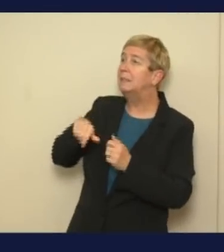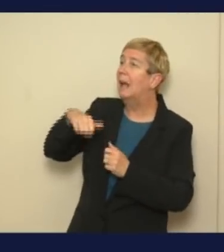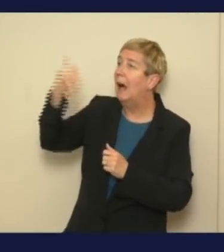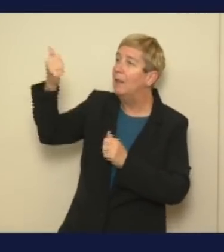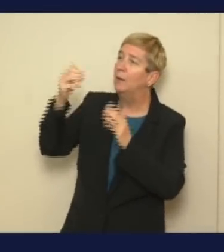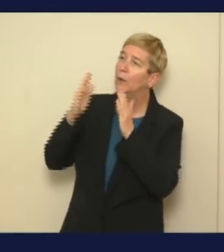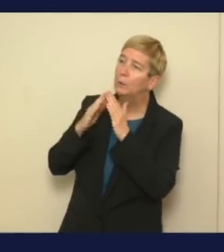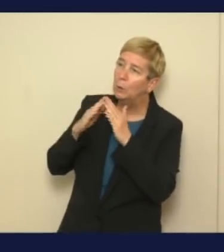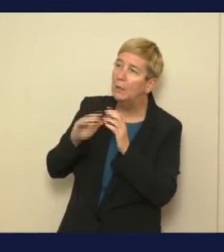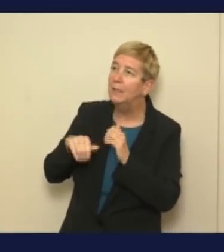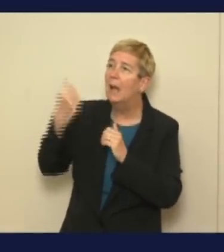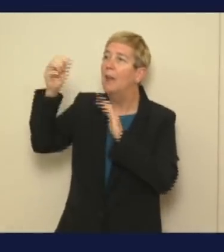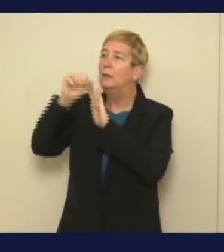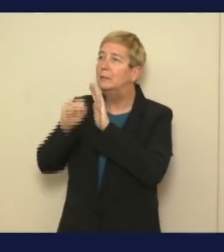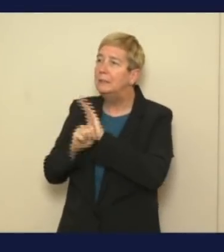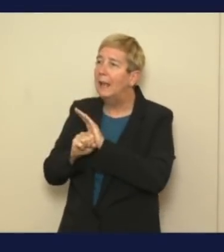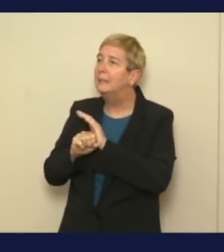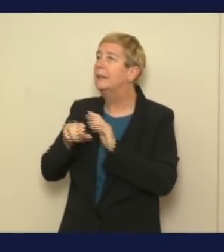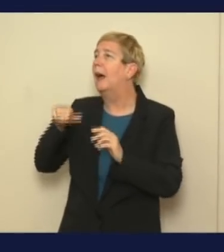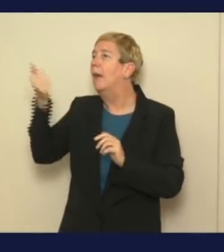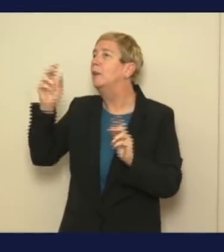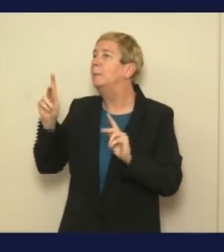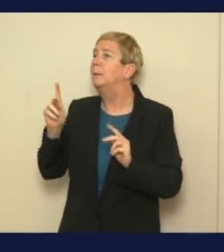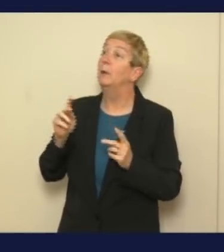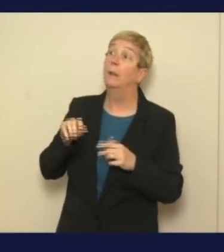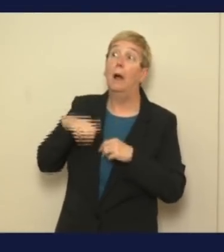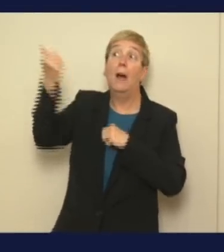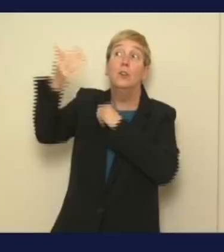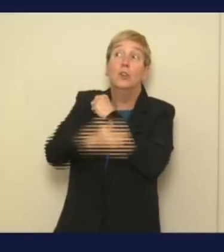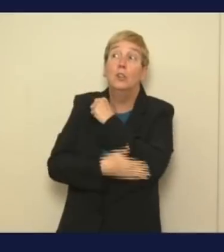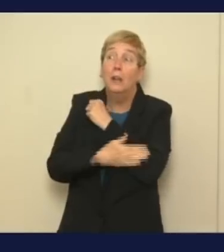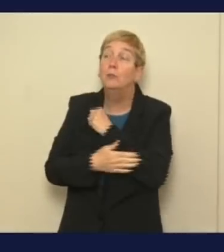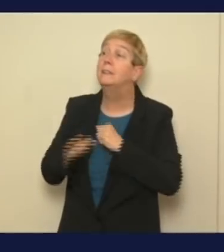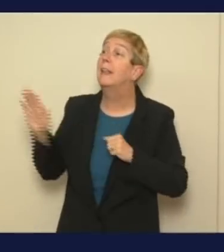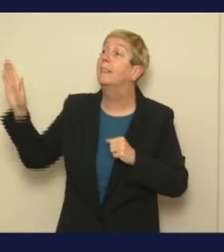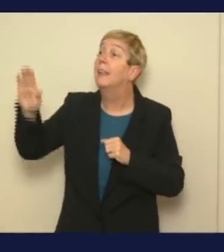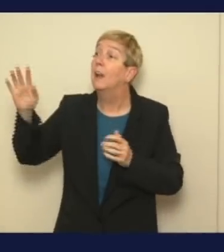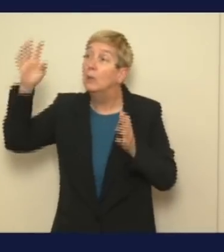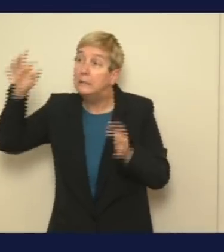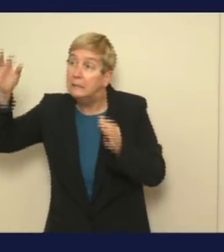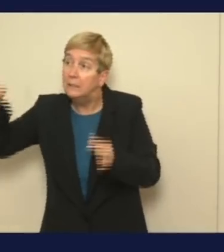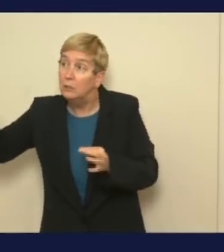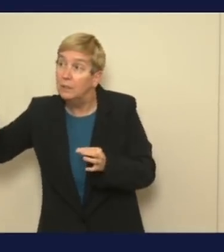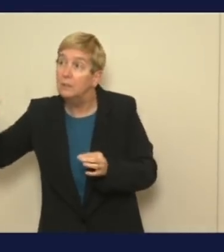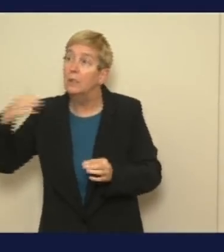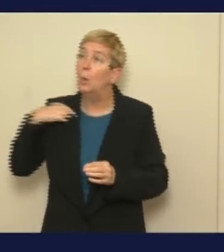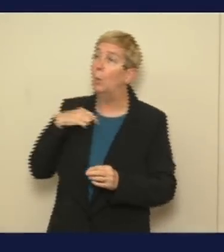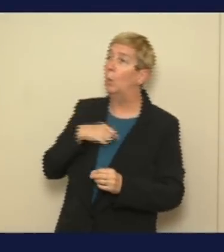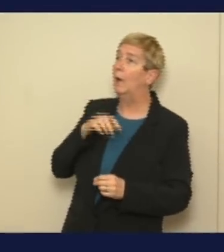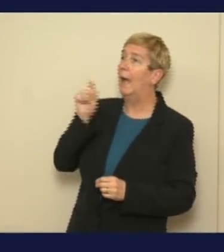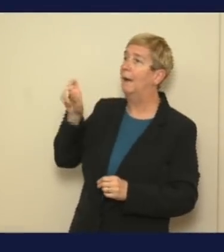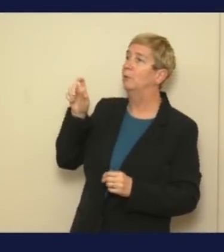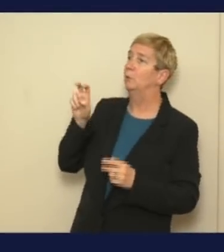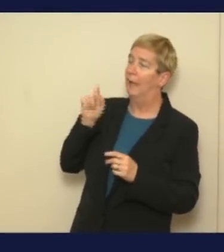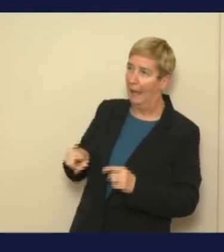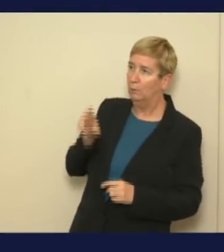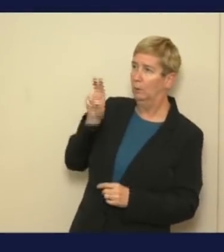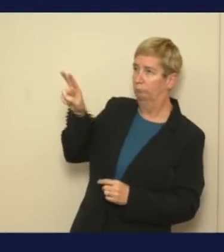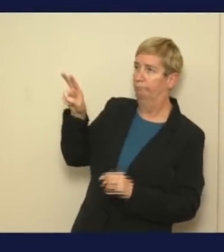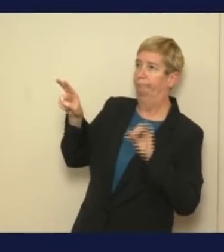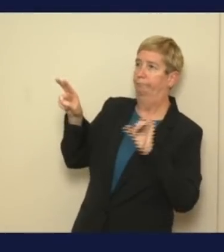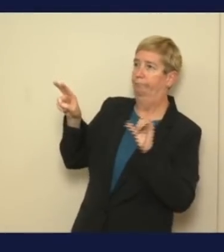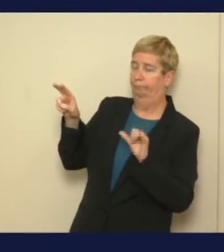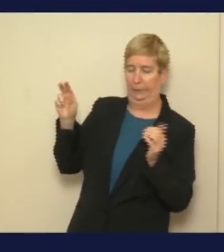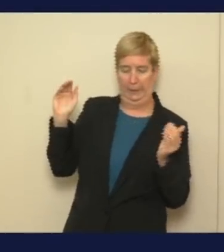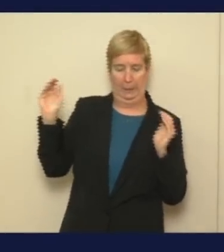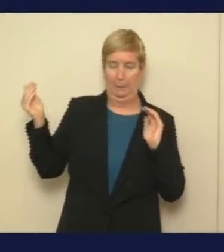communities, other states, other jurisdictions, quite frankly, even other countries, then that is important and valuable information for us to